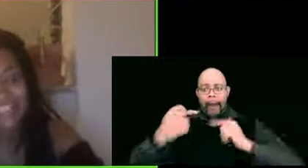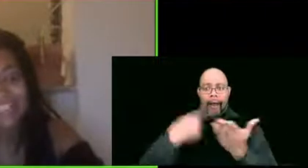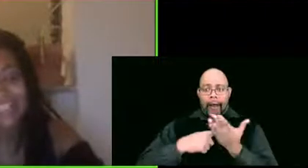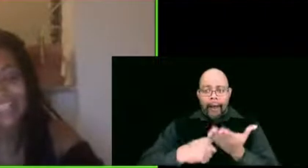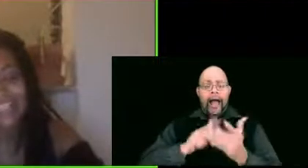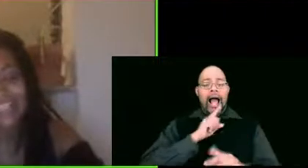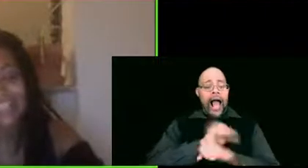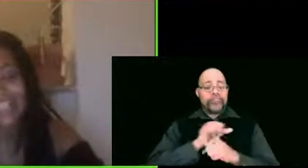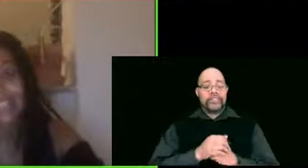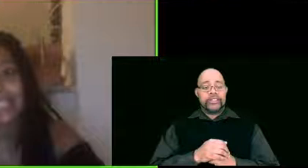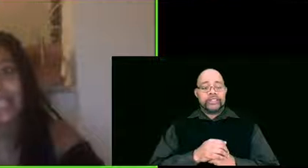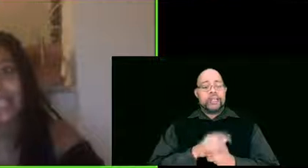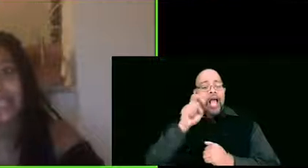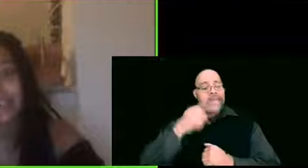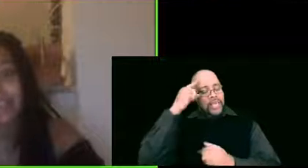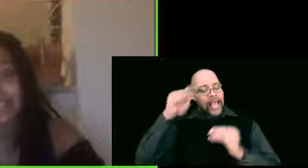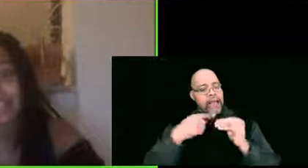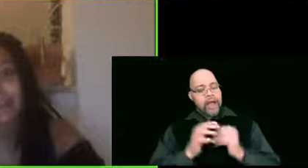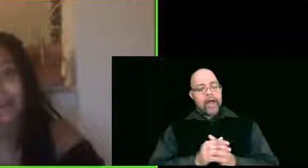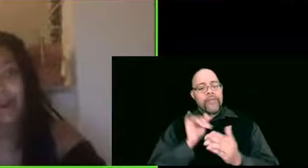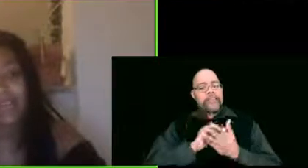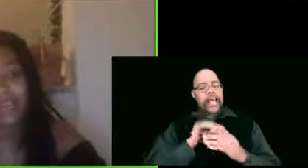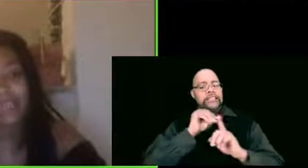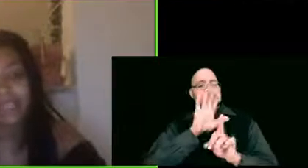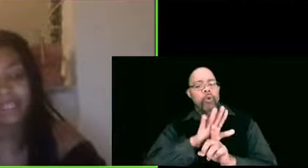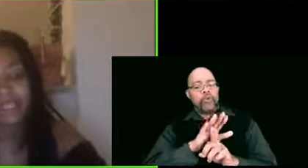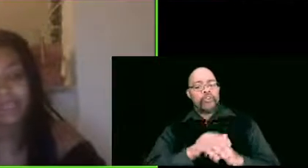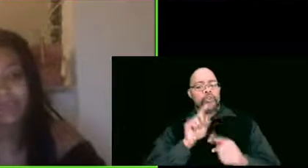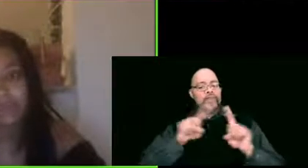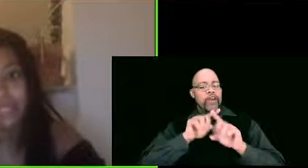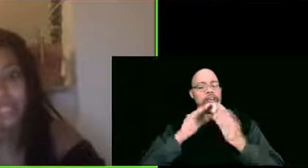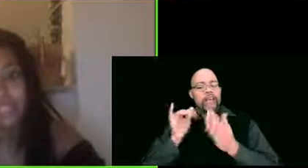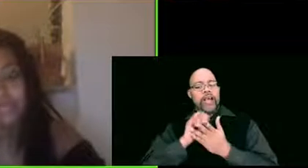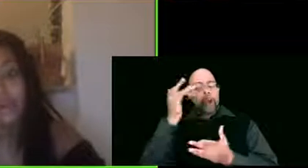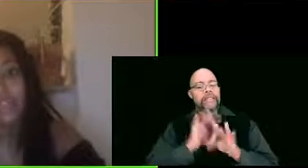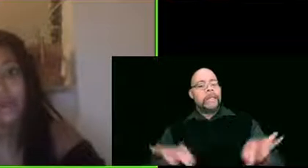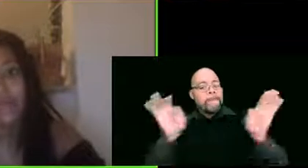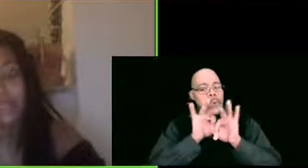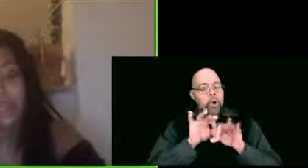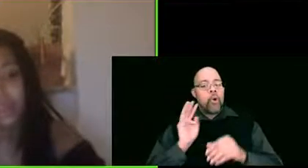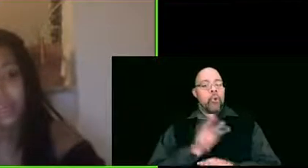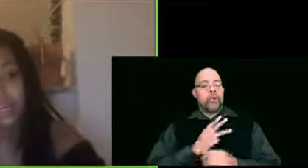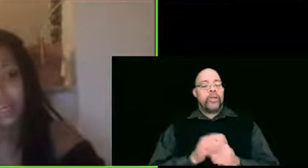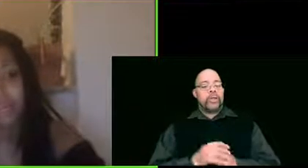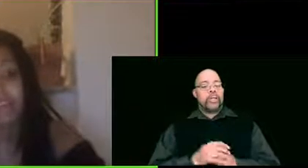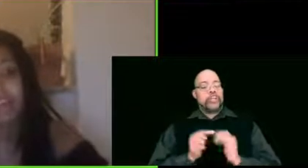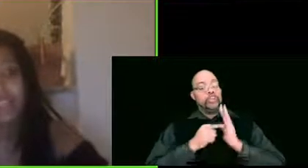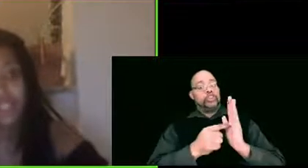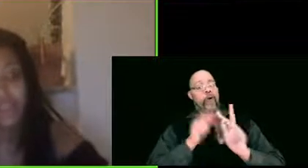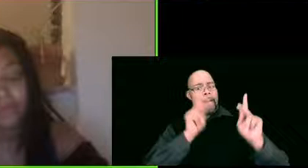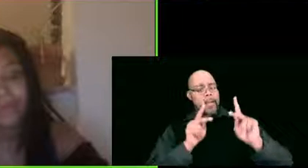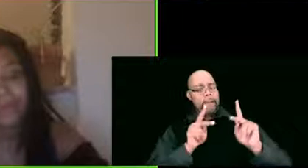back and forth discussions. And actually, it's just, you have to think about that exposure to those different communities. And this is why it's so important that we kind